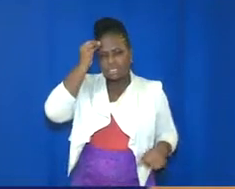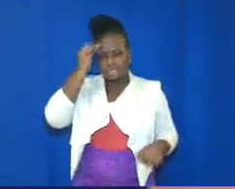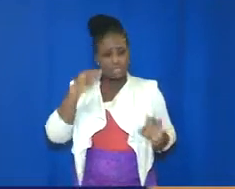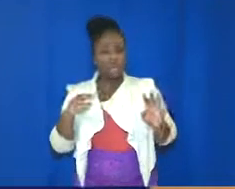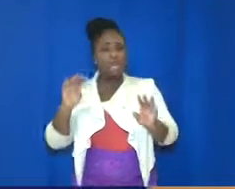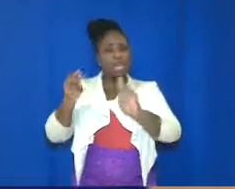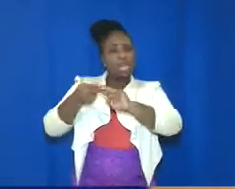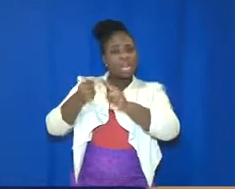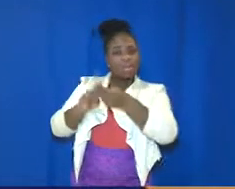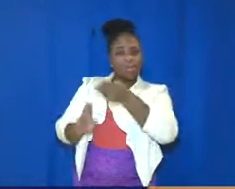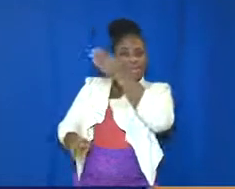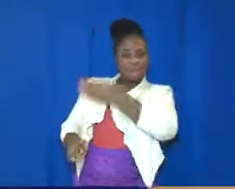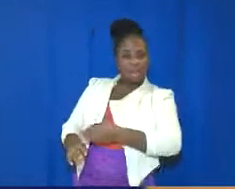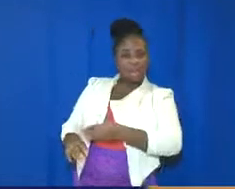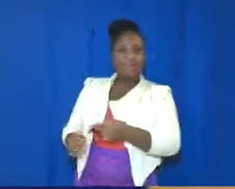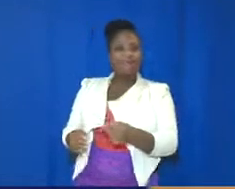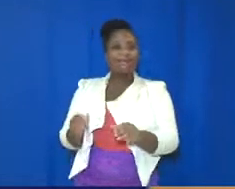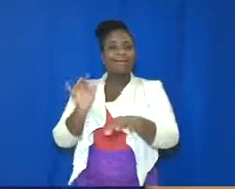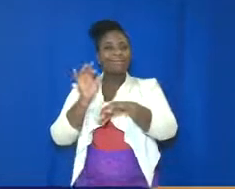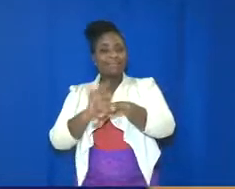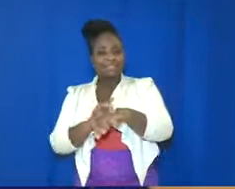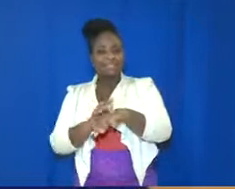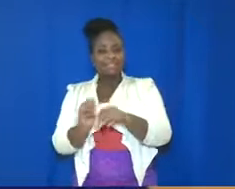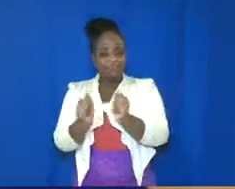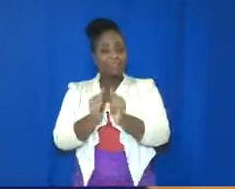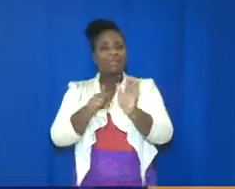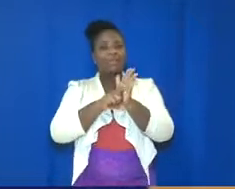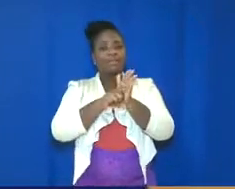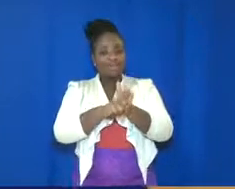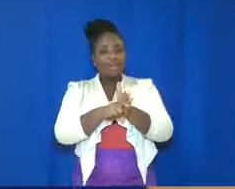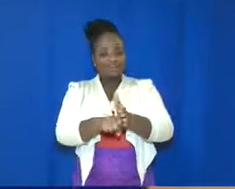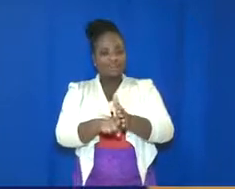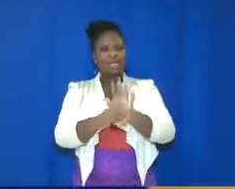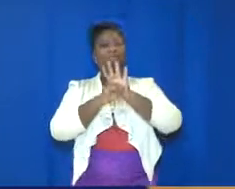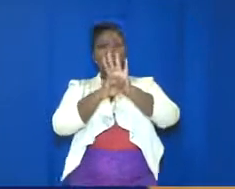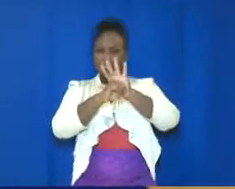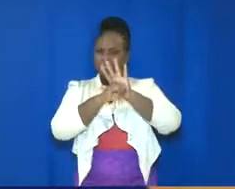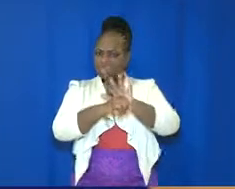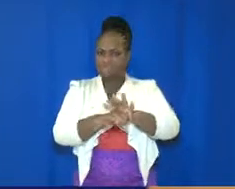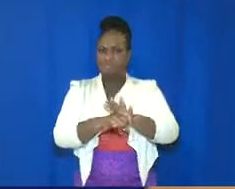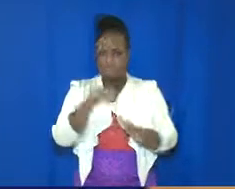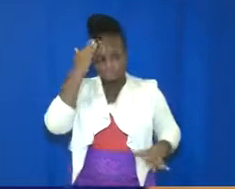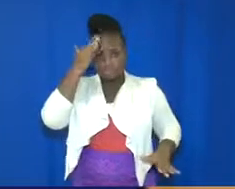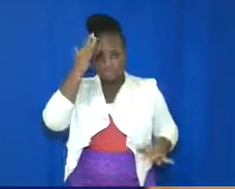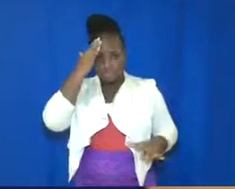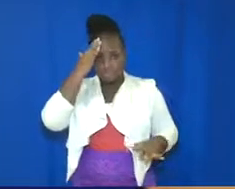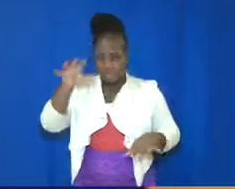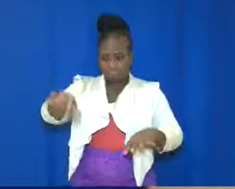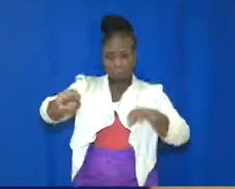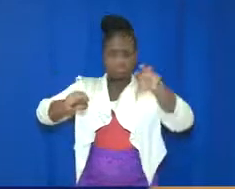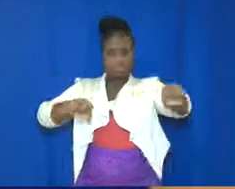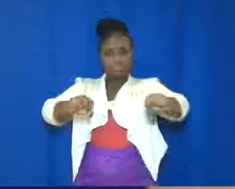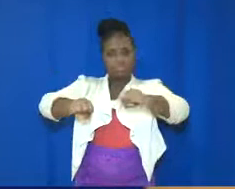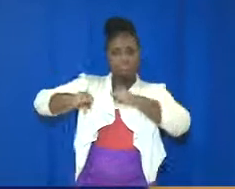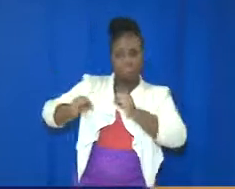that the 4,700 persons infected so far with the virus have been identified, taken out